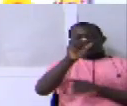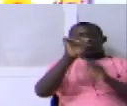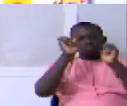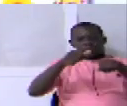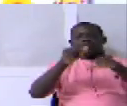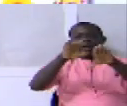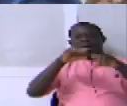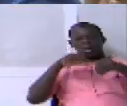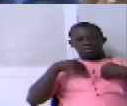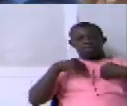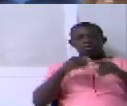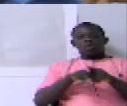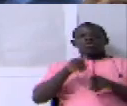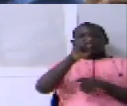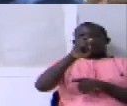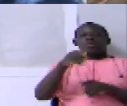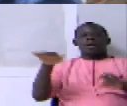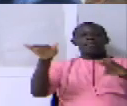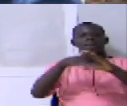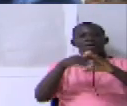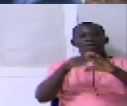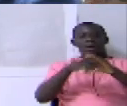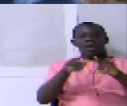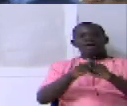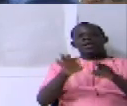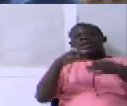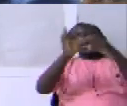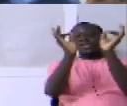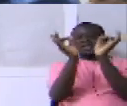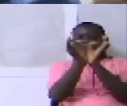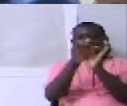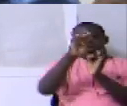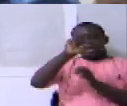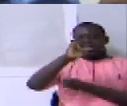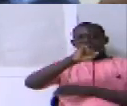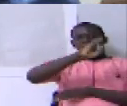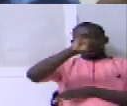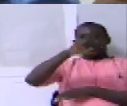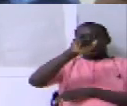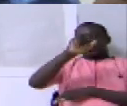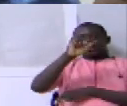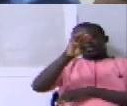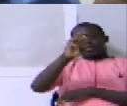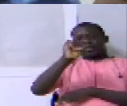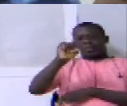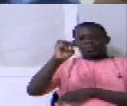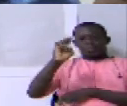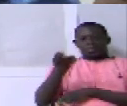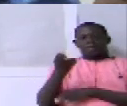that you are part of Ijame's team, correct?